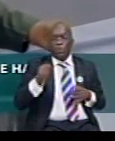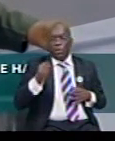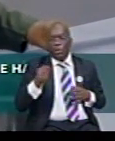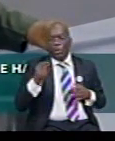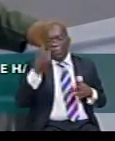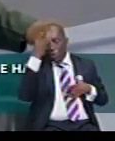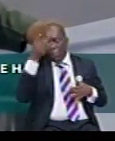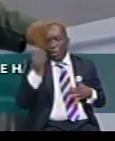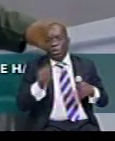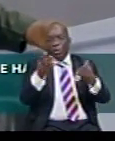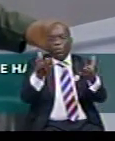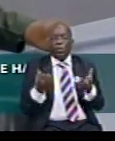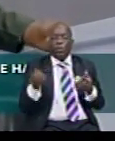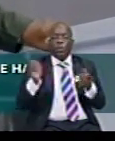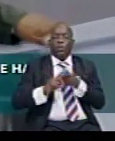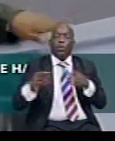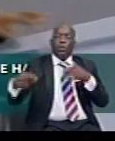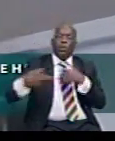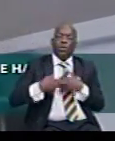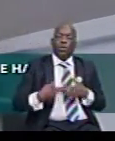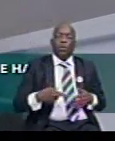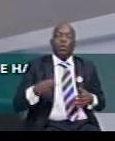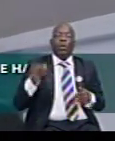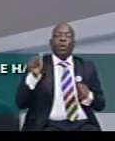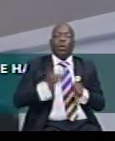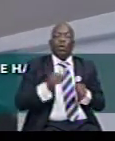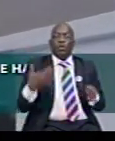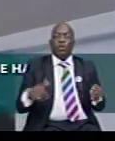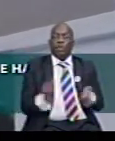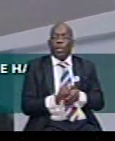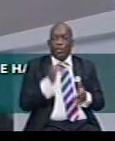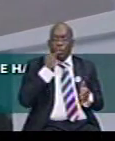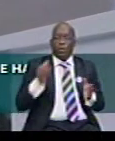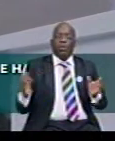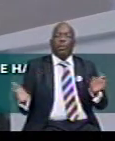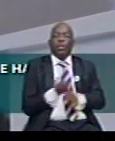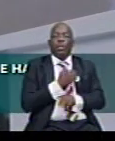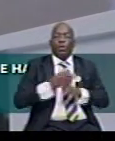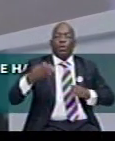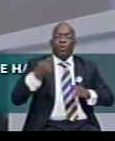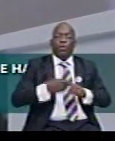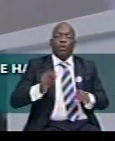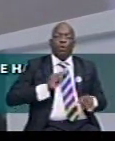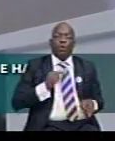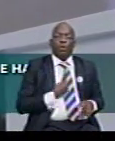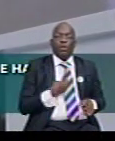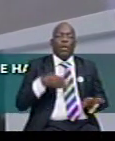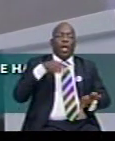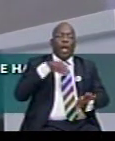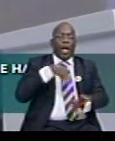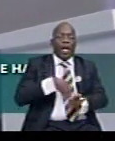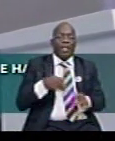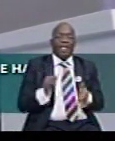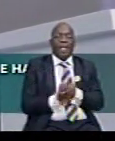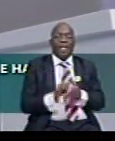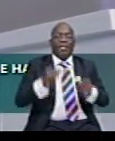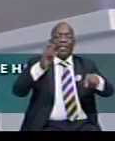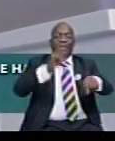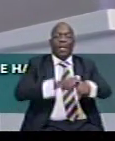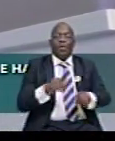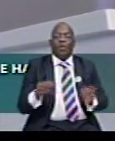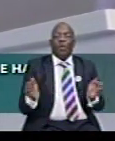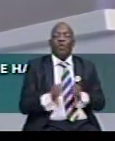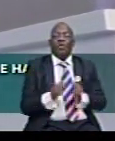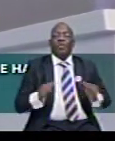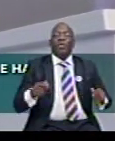everything that is cut off from us at such a time, with such a challenge, with such